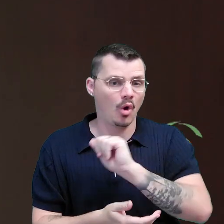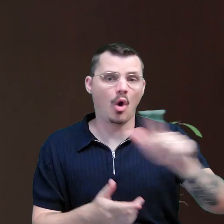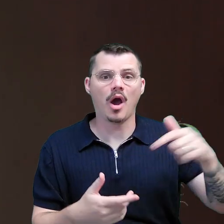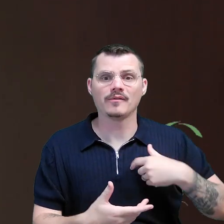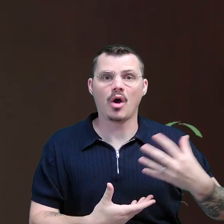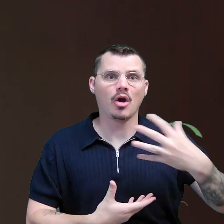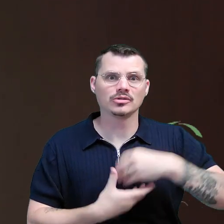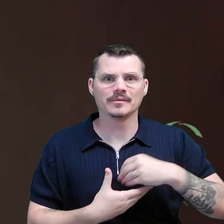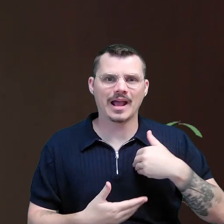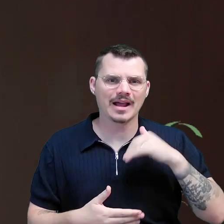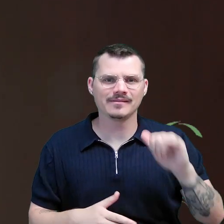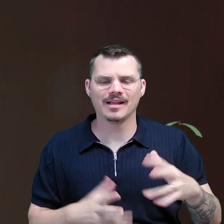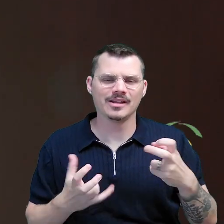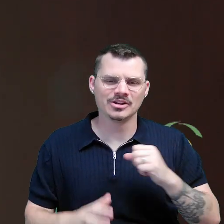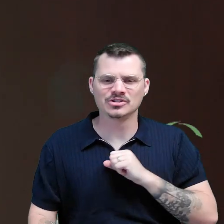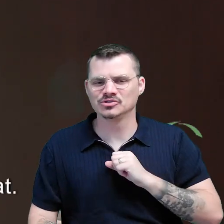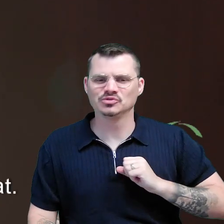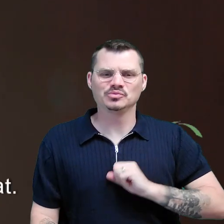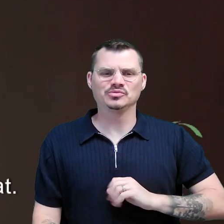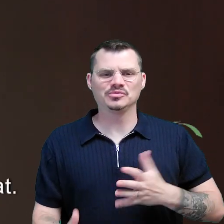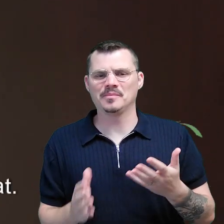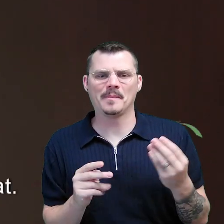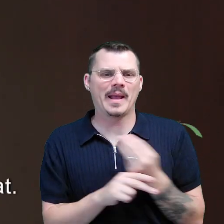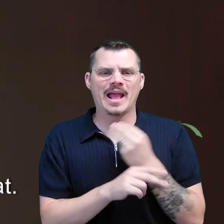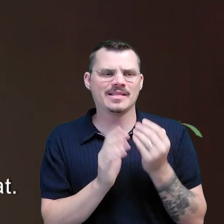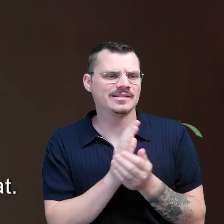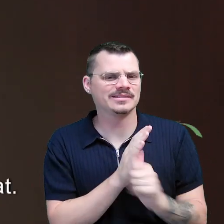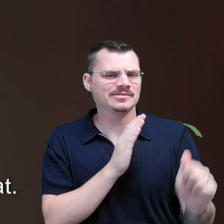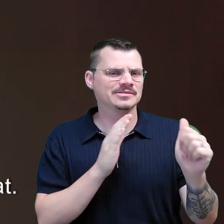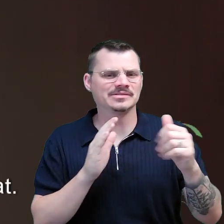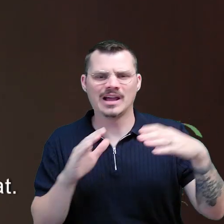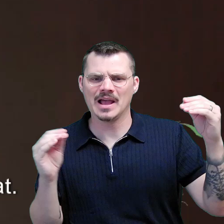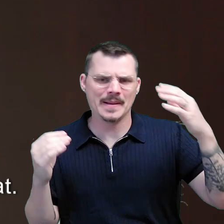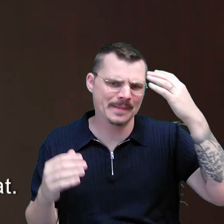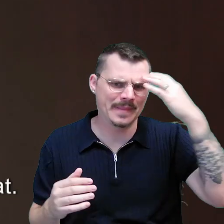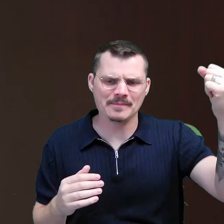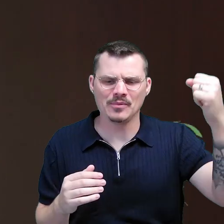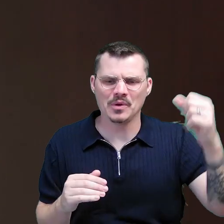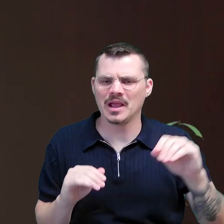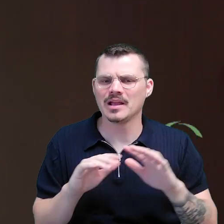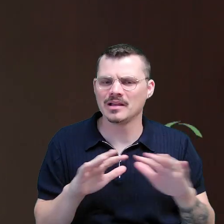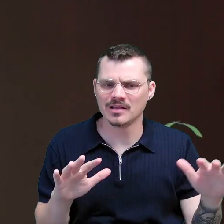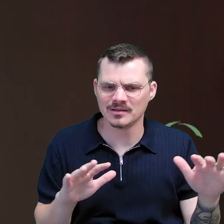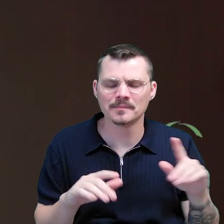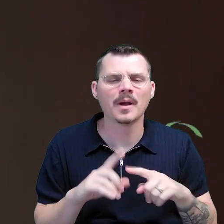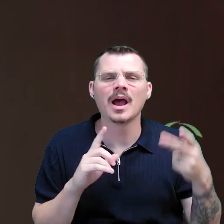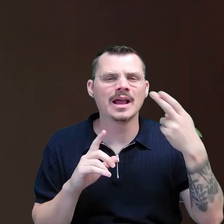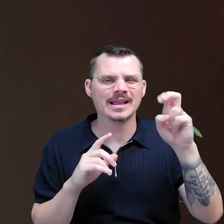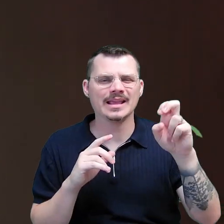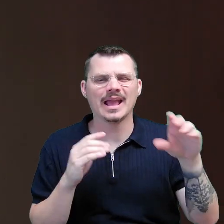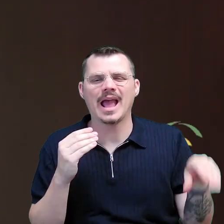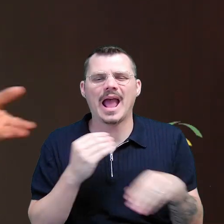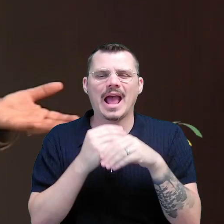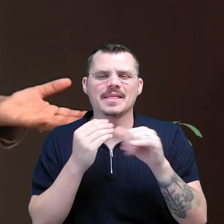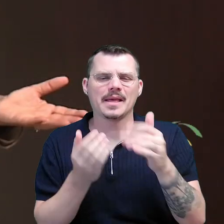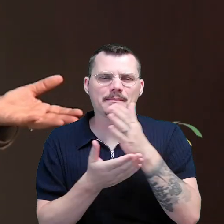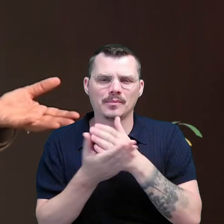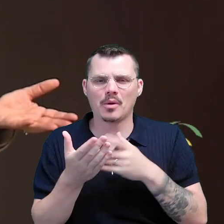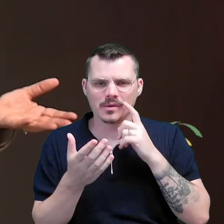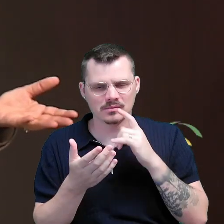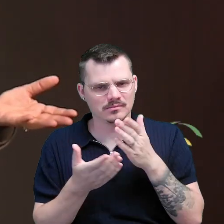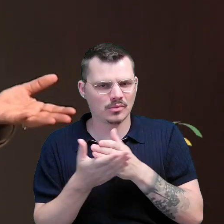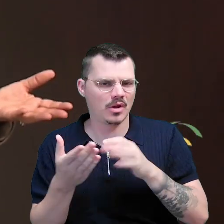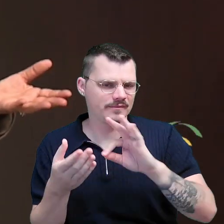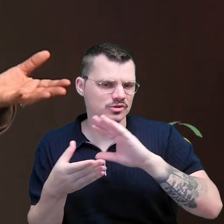autism got to have superhuman math skills and memory and stuff like that. He put that part in there because that's part